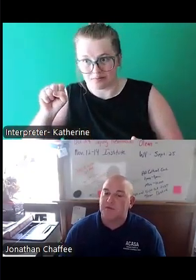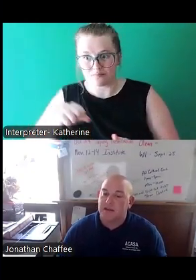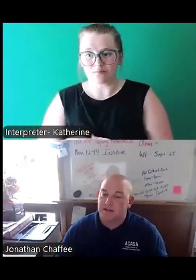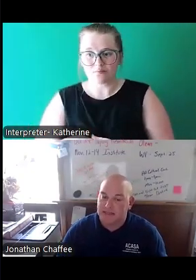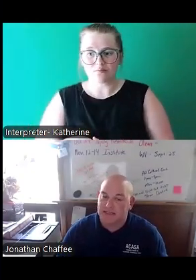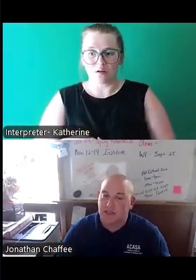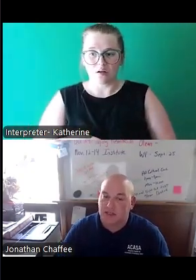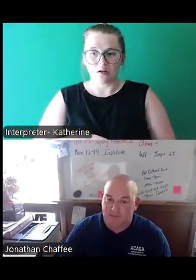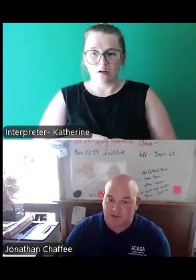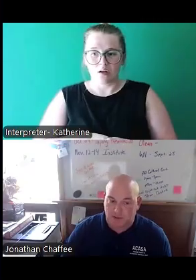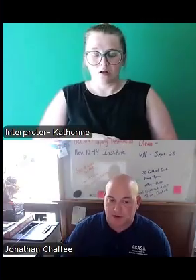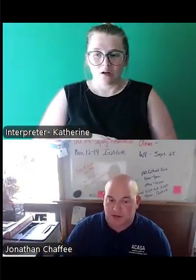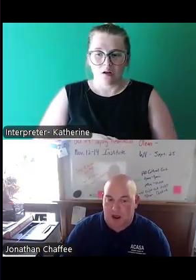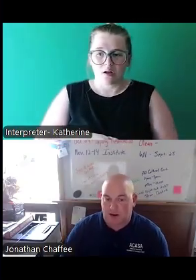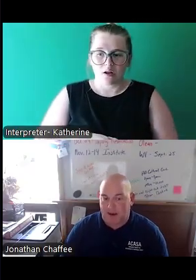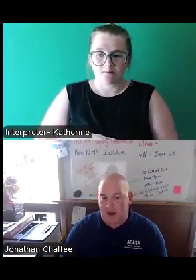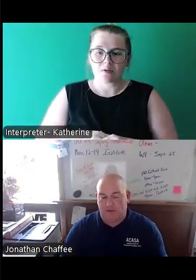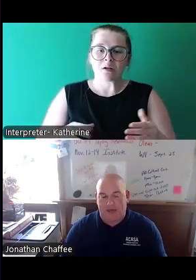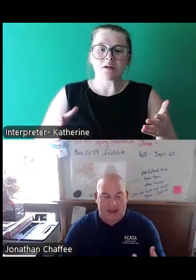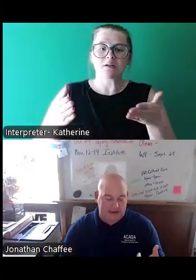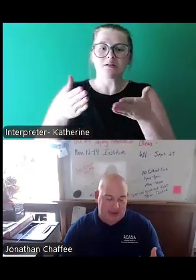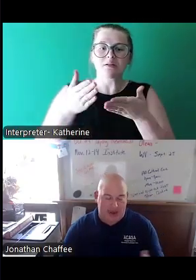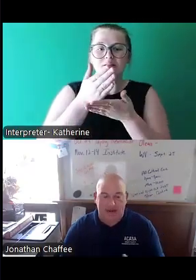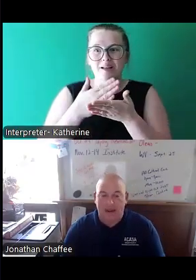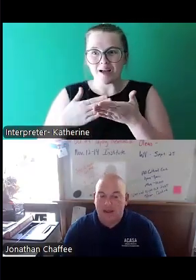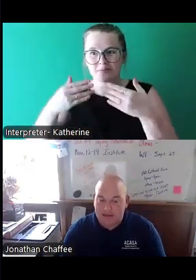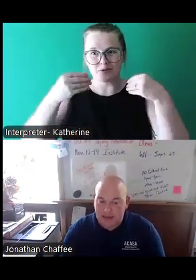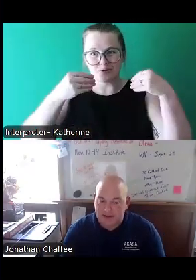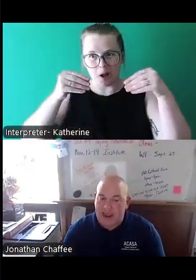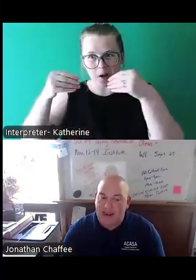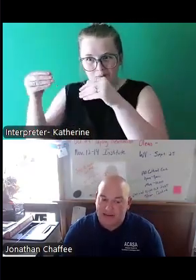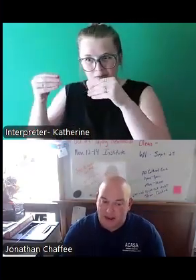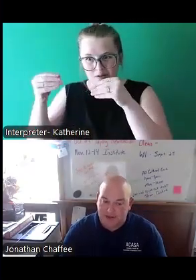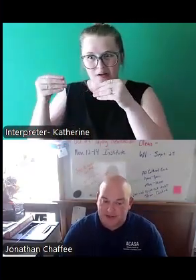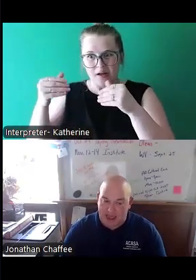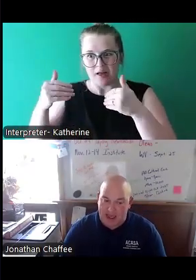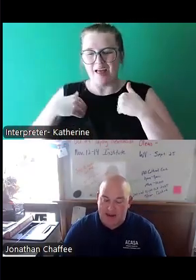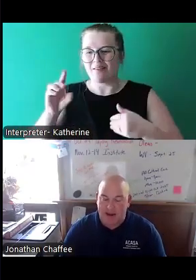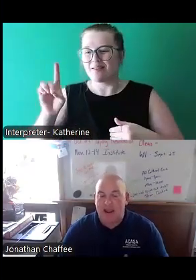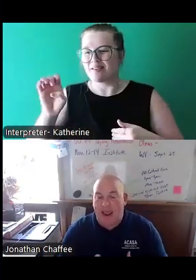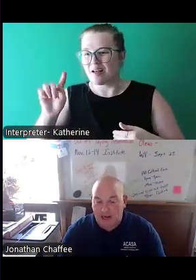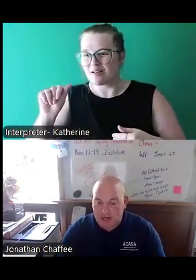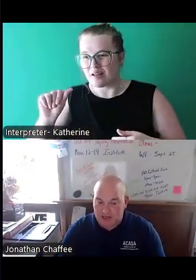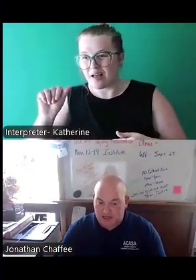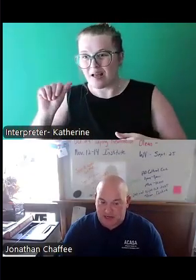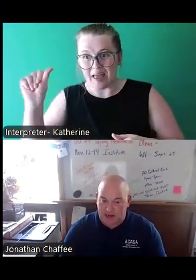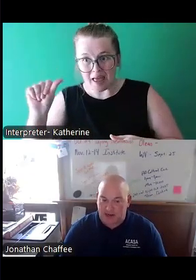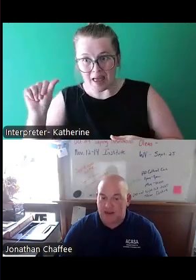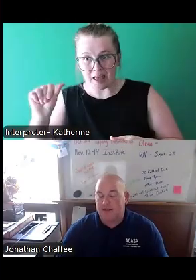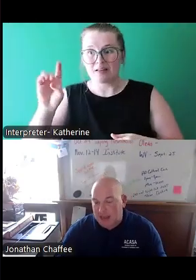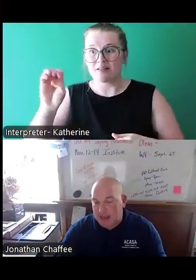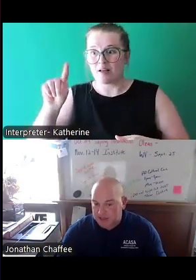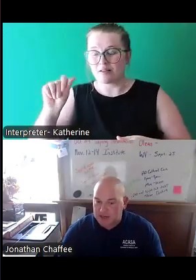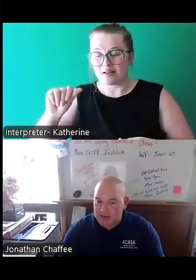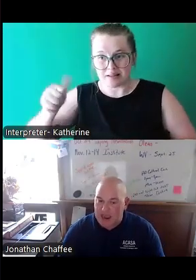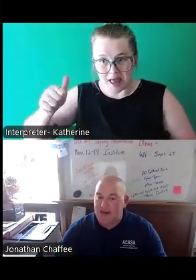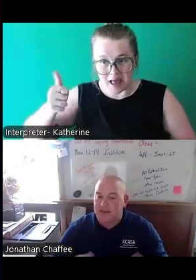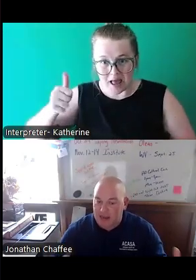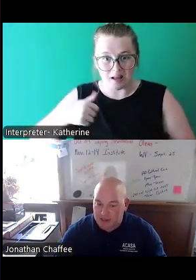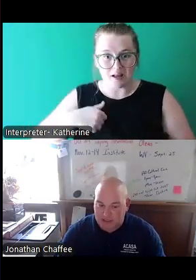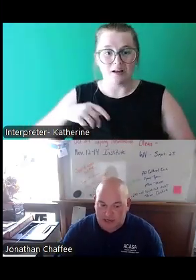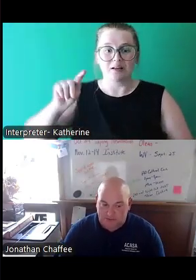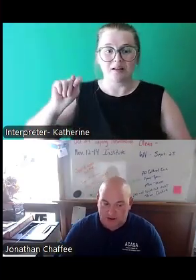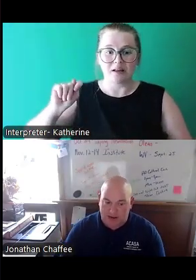some of the illicit shops, which I'll talk about, that contain Delta 8, Delta 10, HHC,